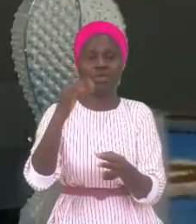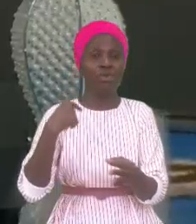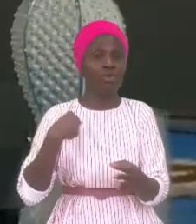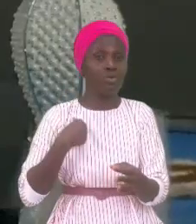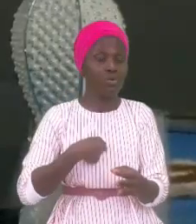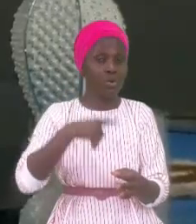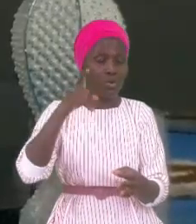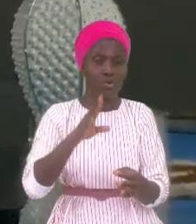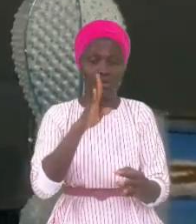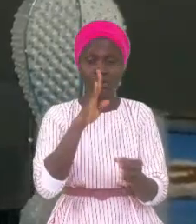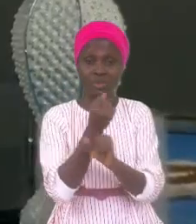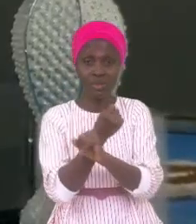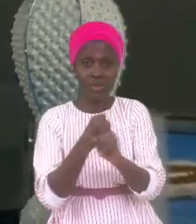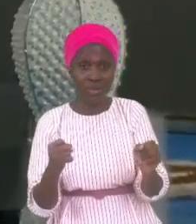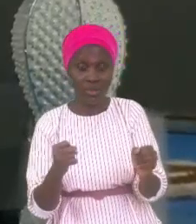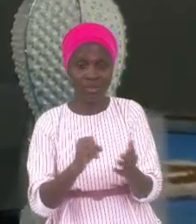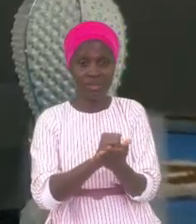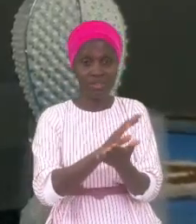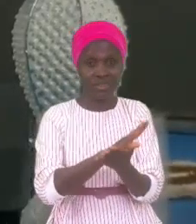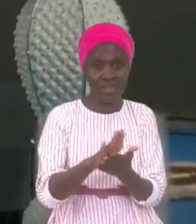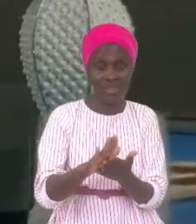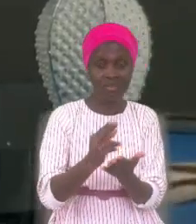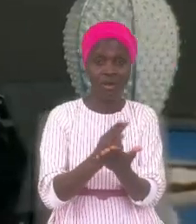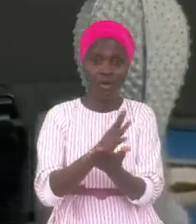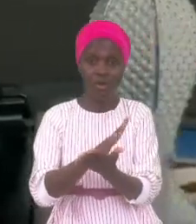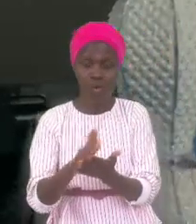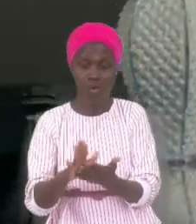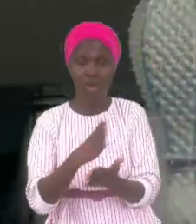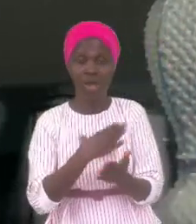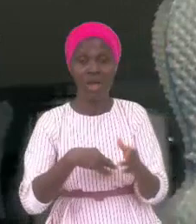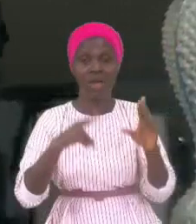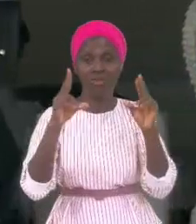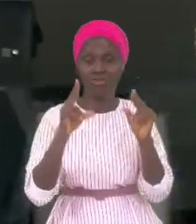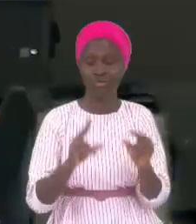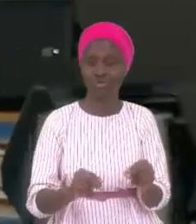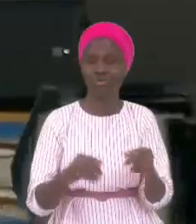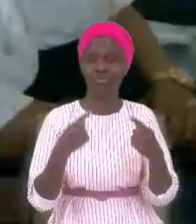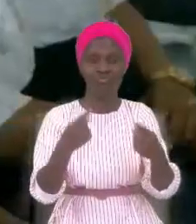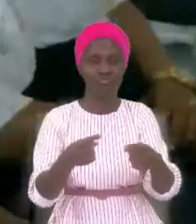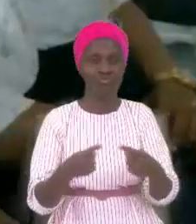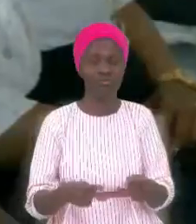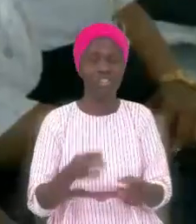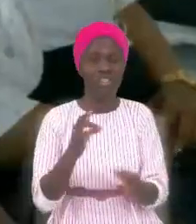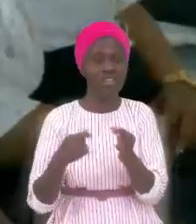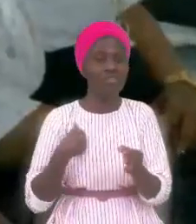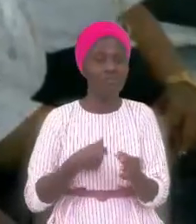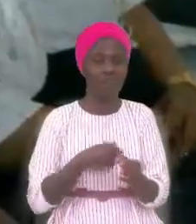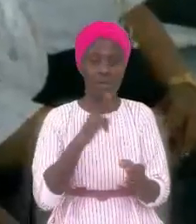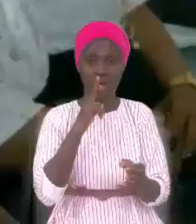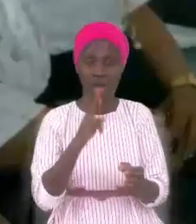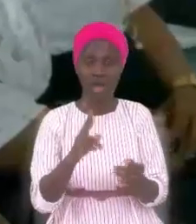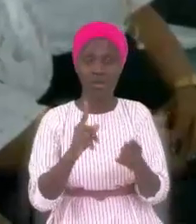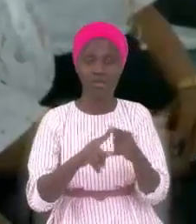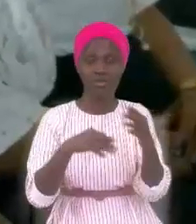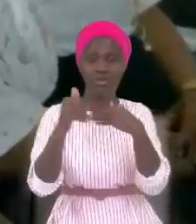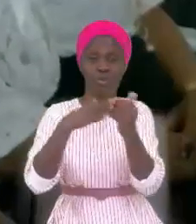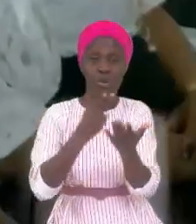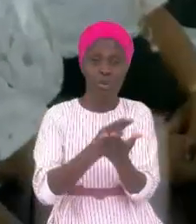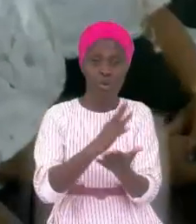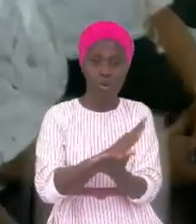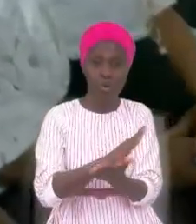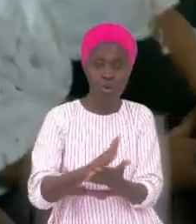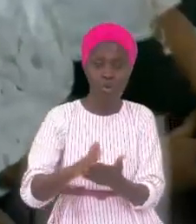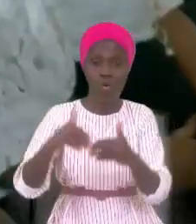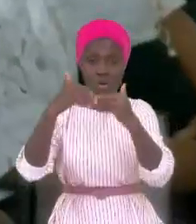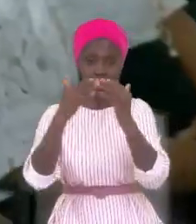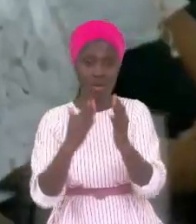and holy. And there's no argument. If we're going to build a holy temple for the holy God of heaven, we